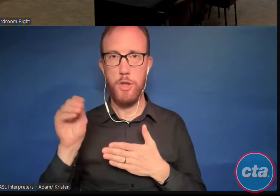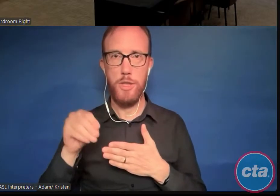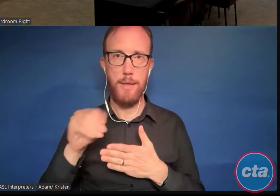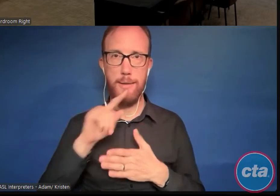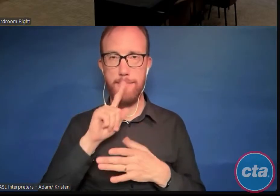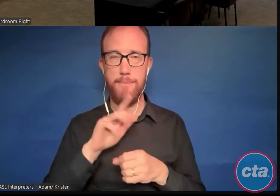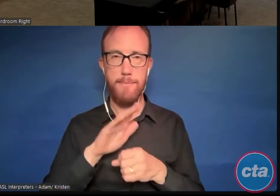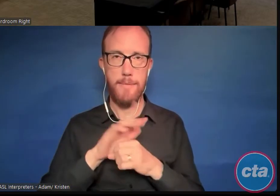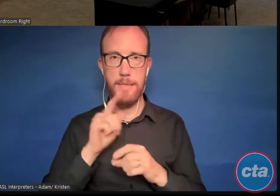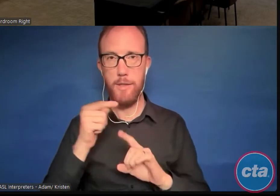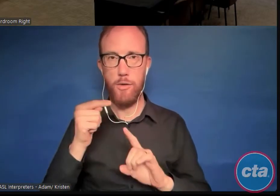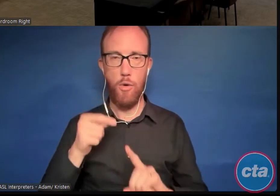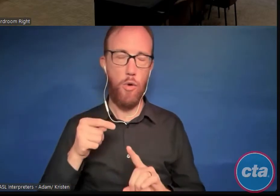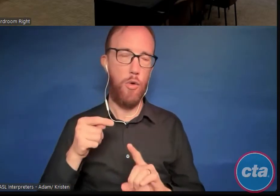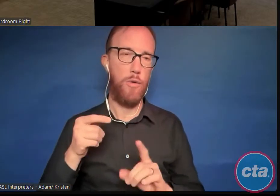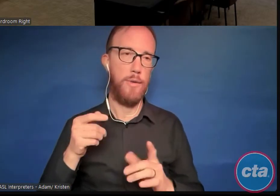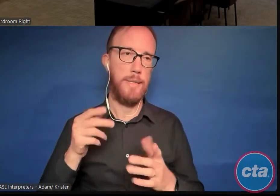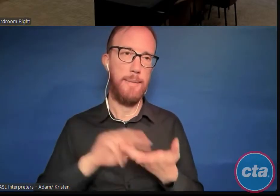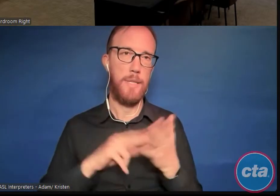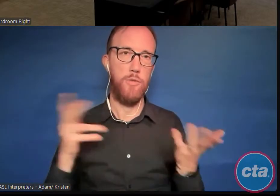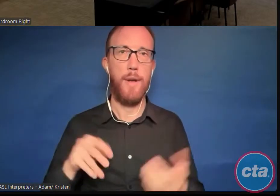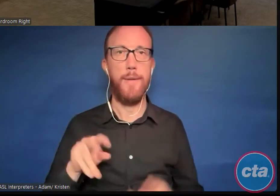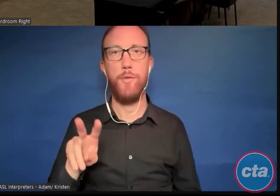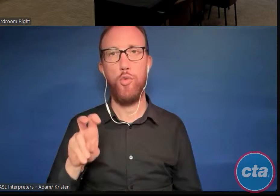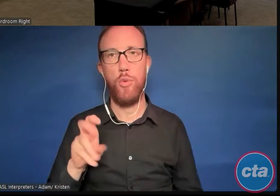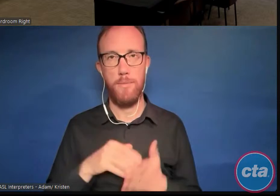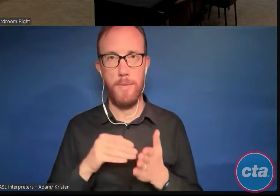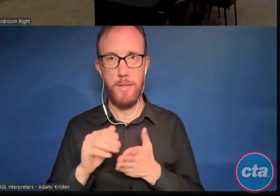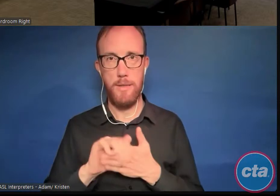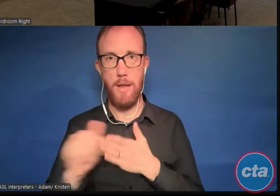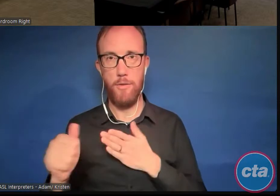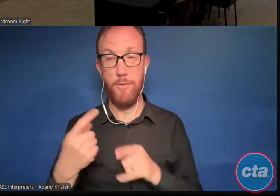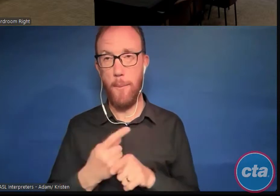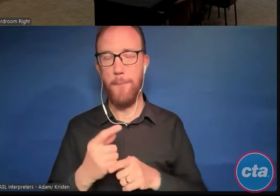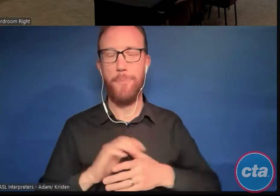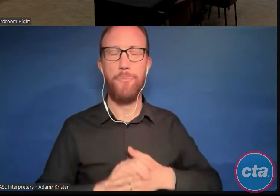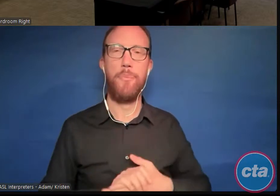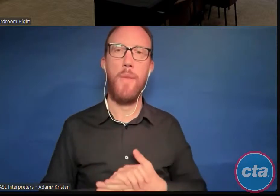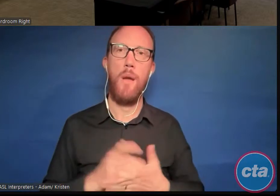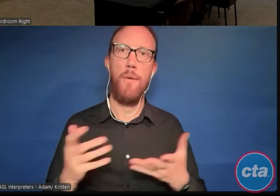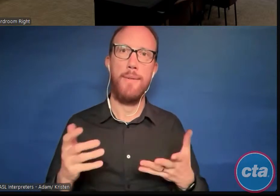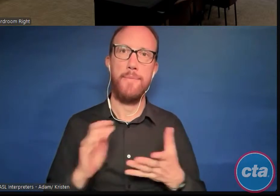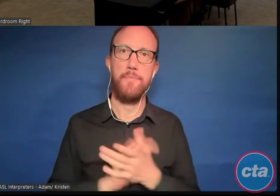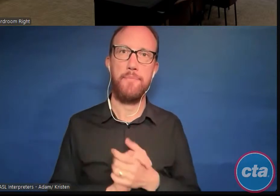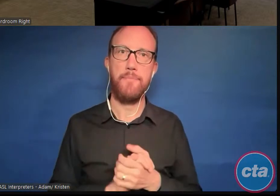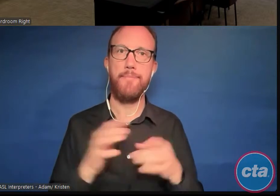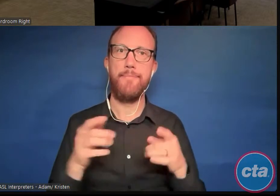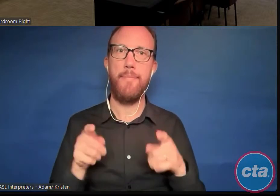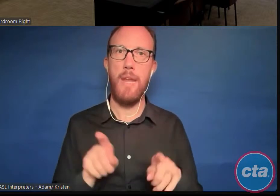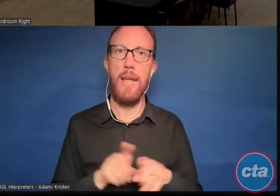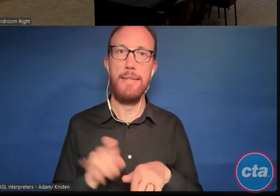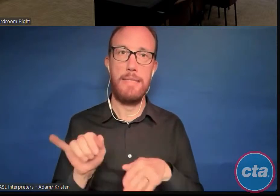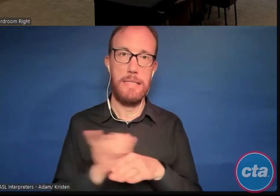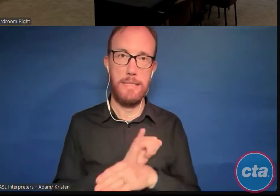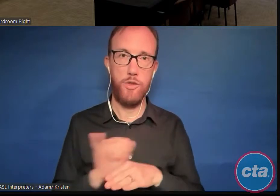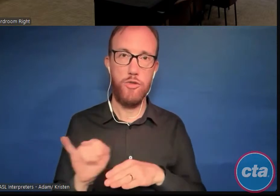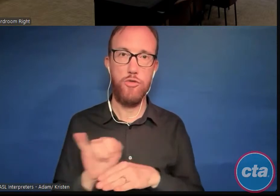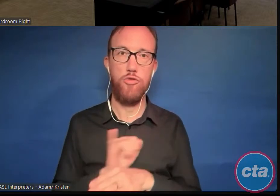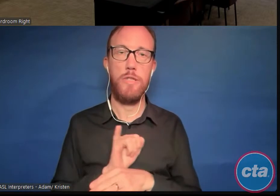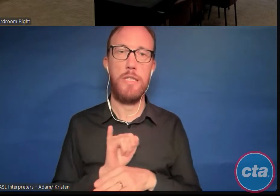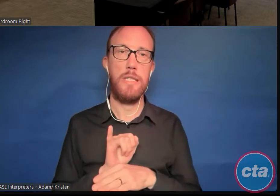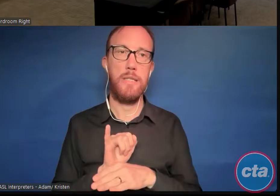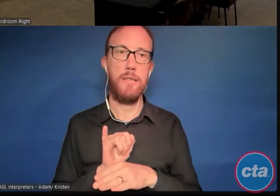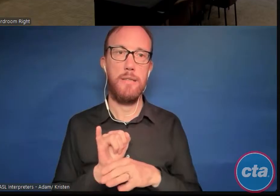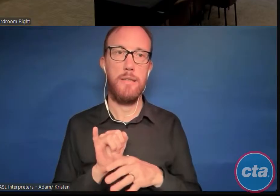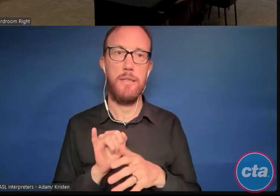you're talking about $200 million, right? Which, as an industry of supportive entities, there